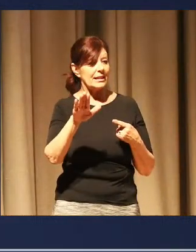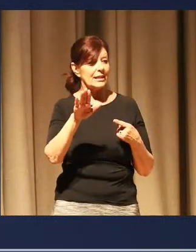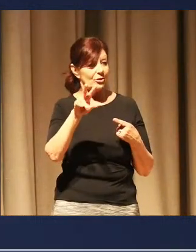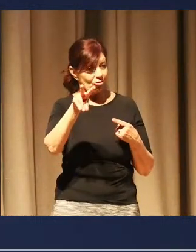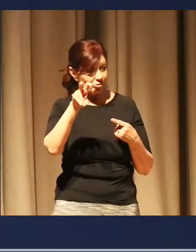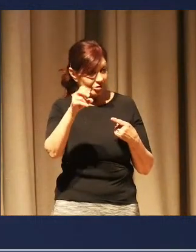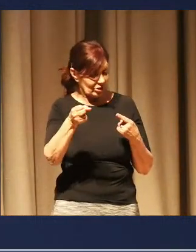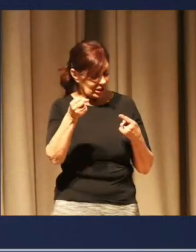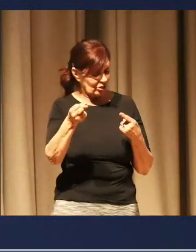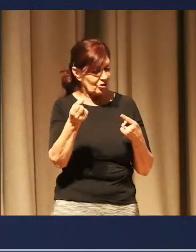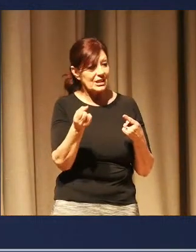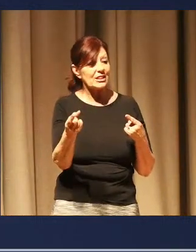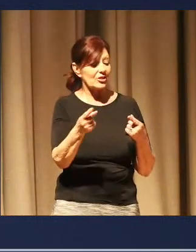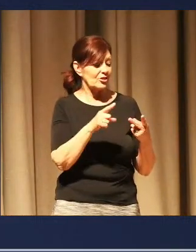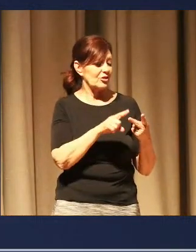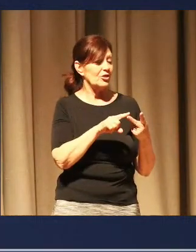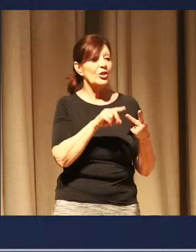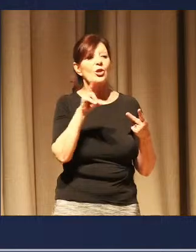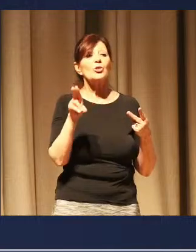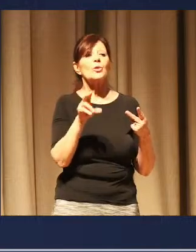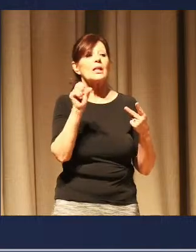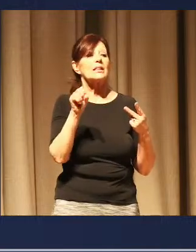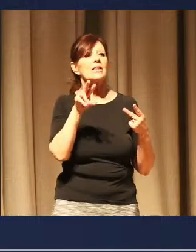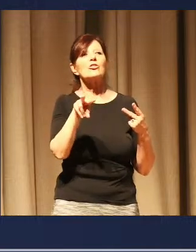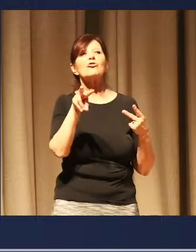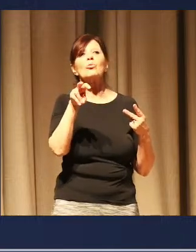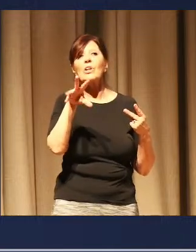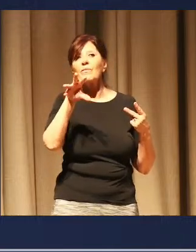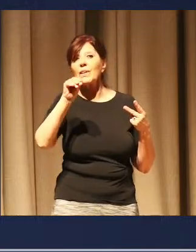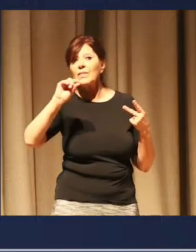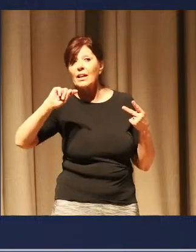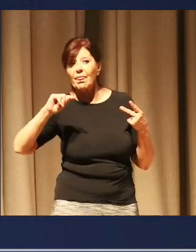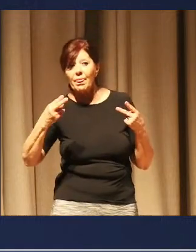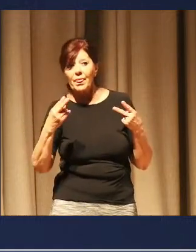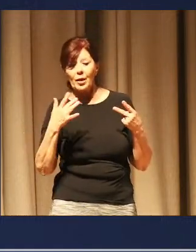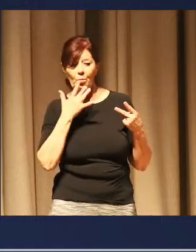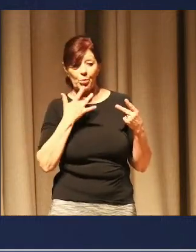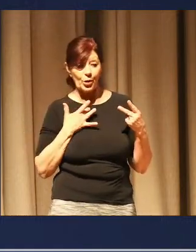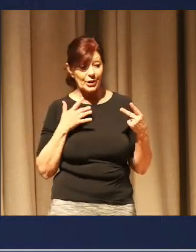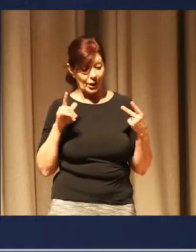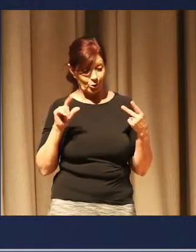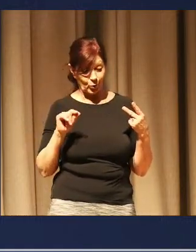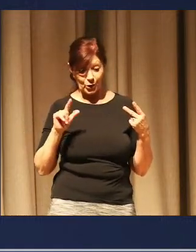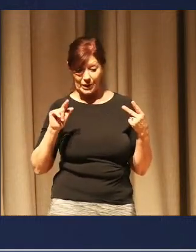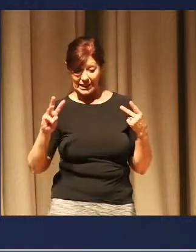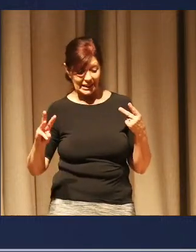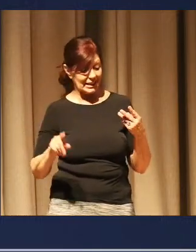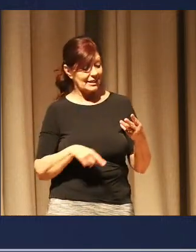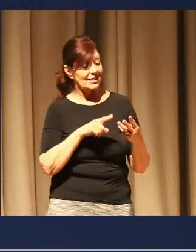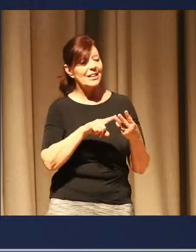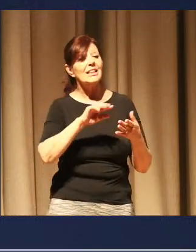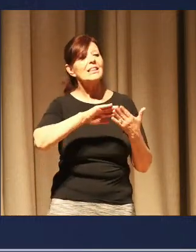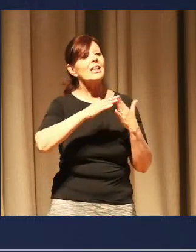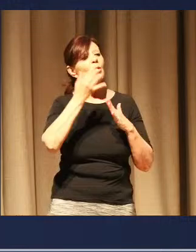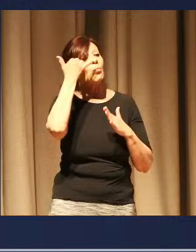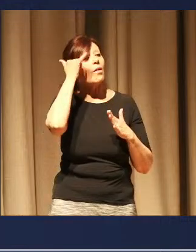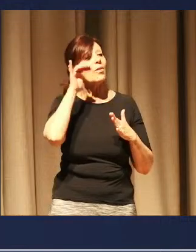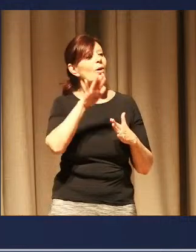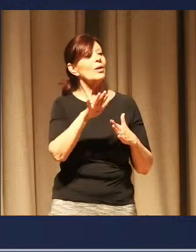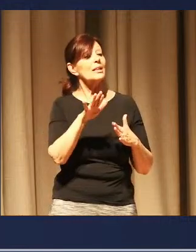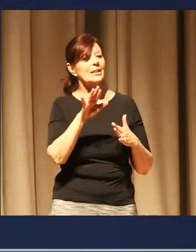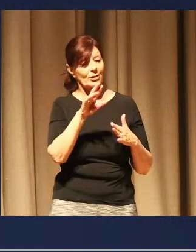bicentennial next year. The United States will celebrate its 250th birthday in 2026, and the city of Buffalo will celebrate